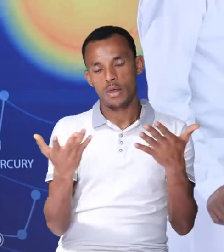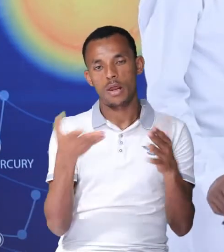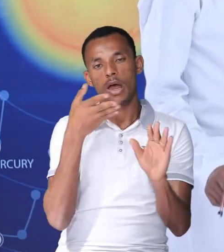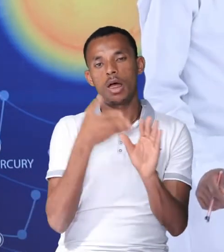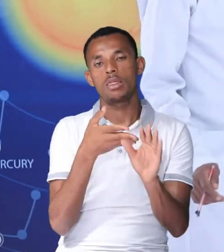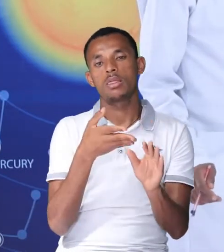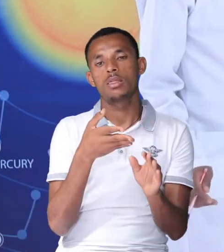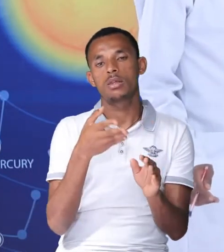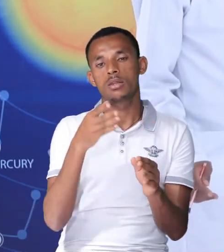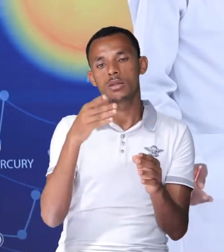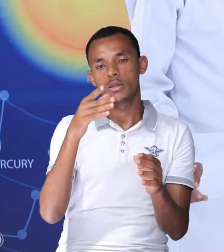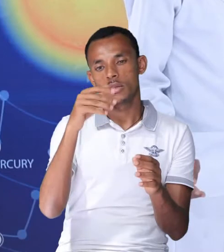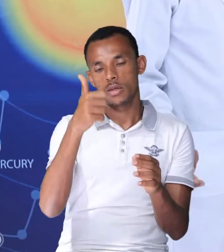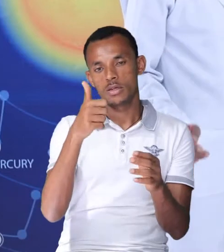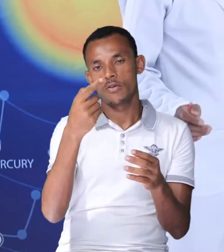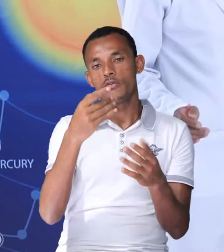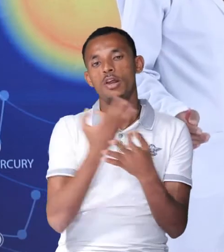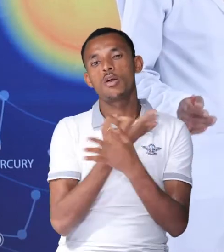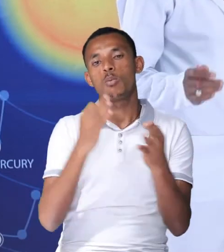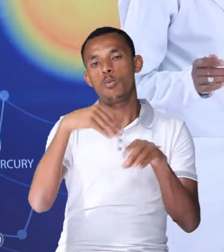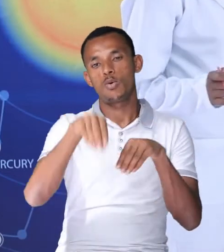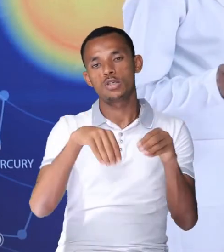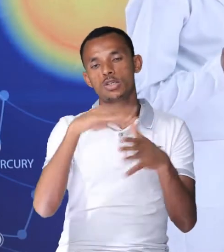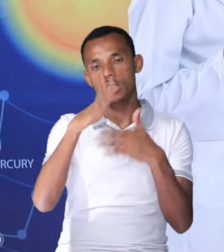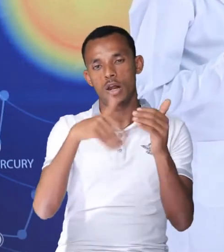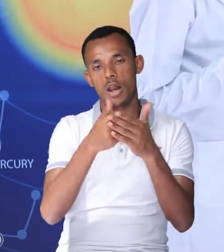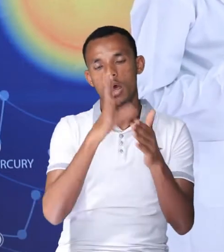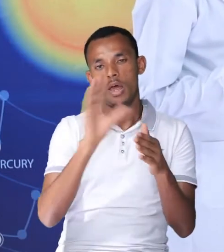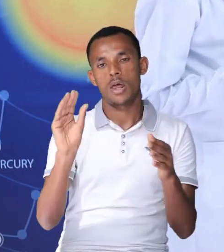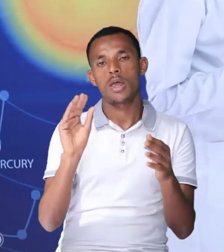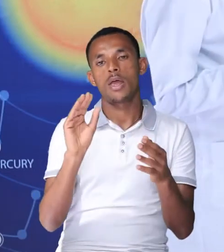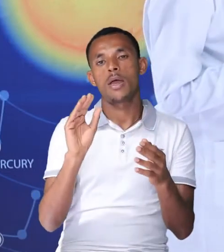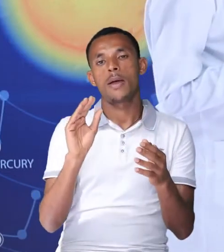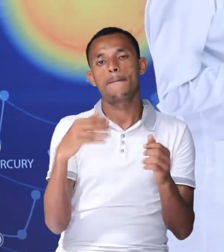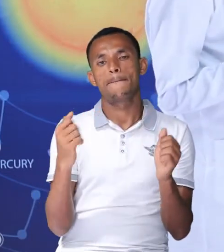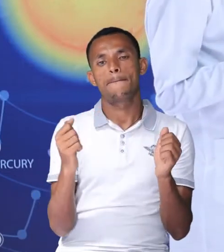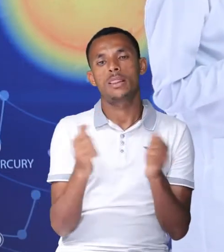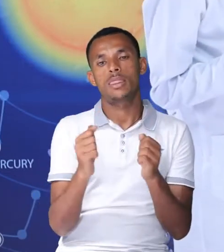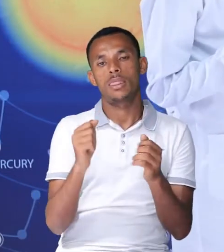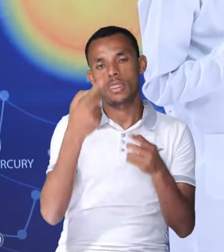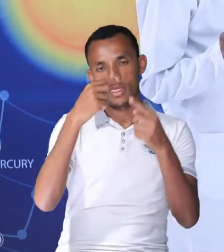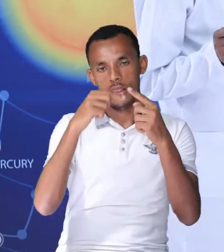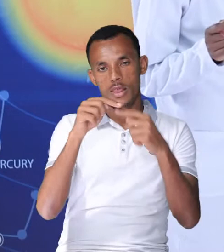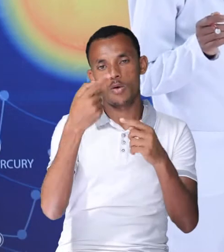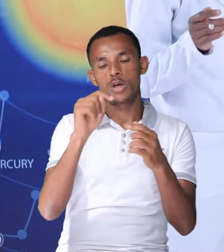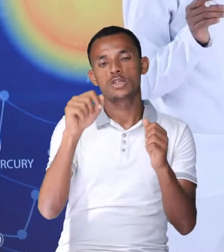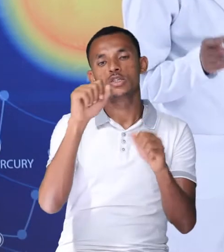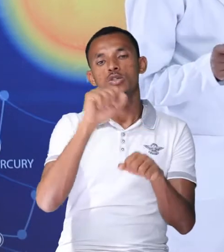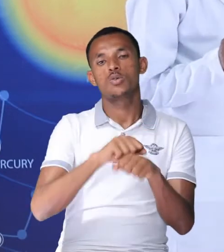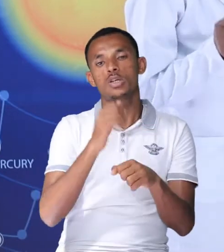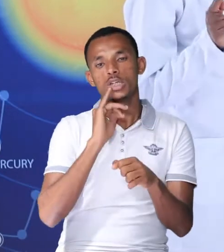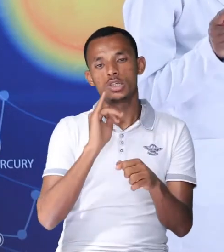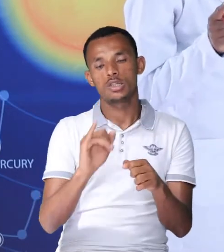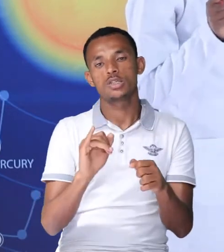attain their freedom of motion generally, and melting takes place where the solid is converted